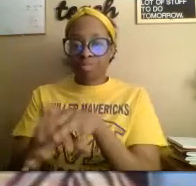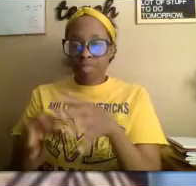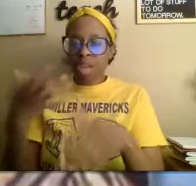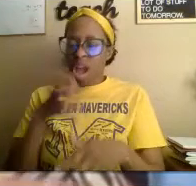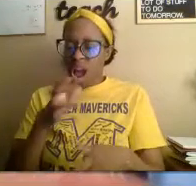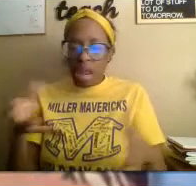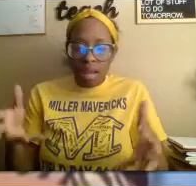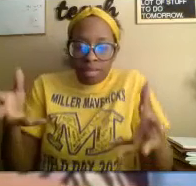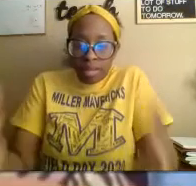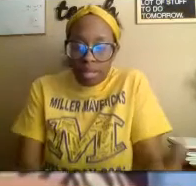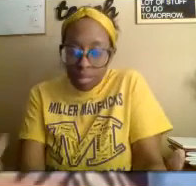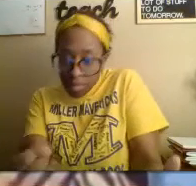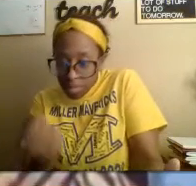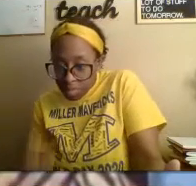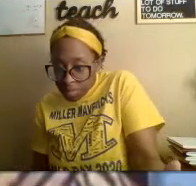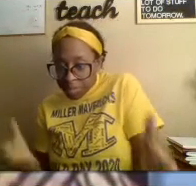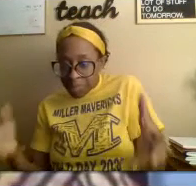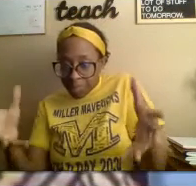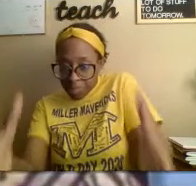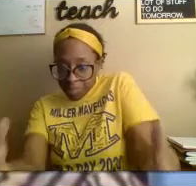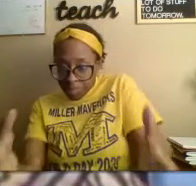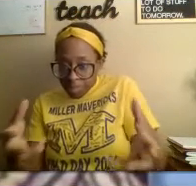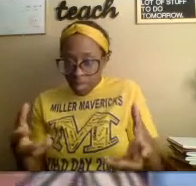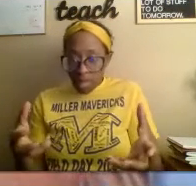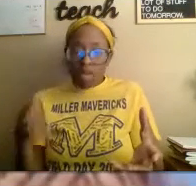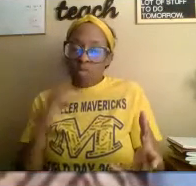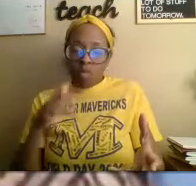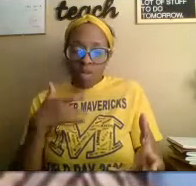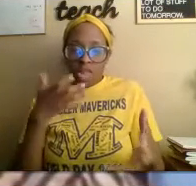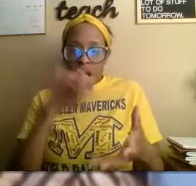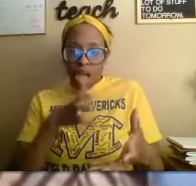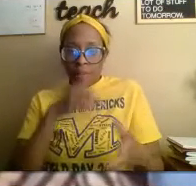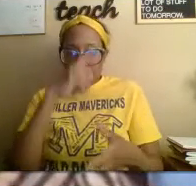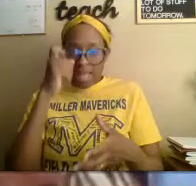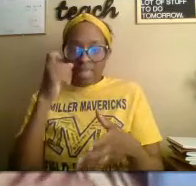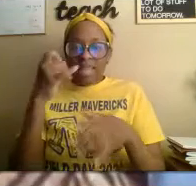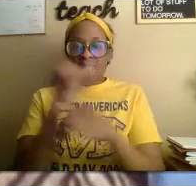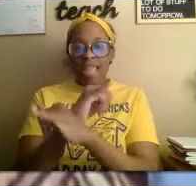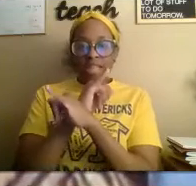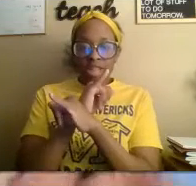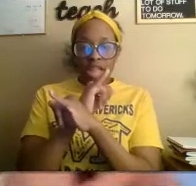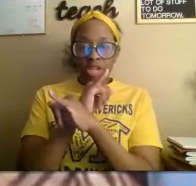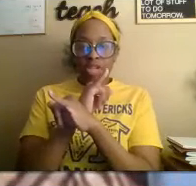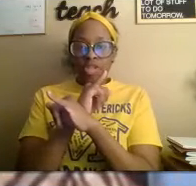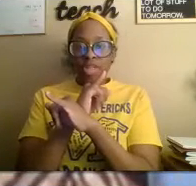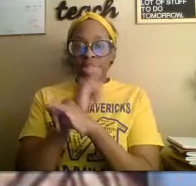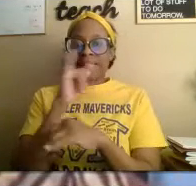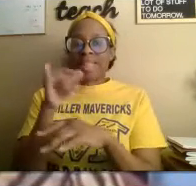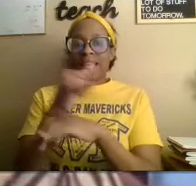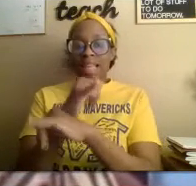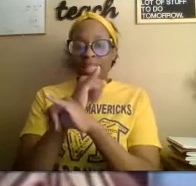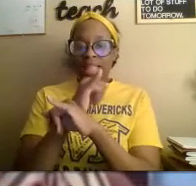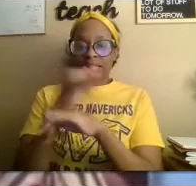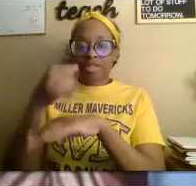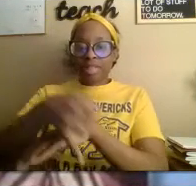travel through that cotton oven mitt to your hand because that cotton oven mitt is an insulator,